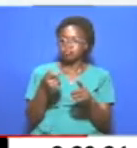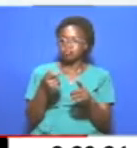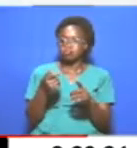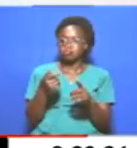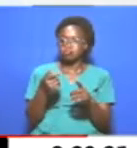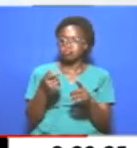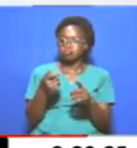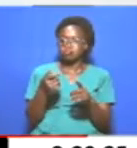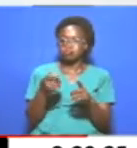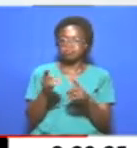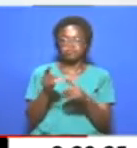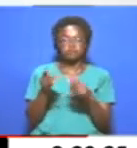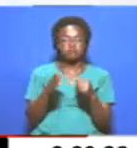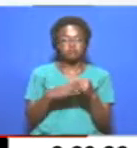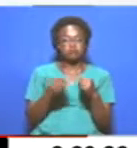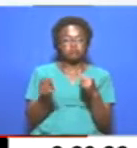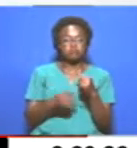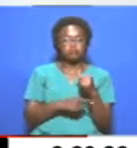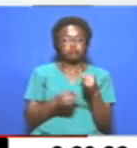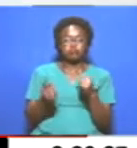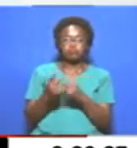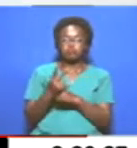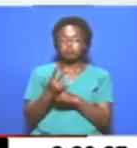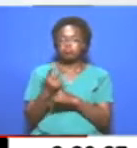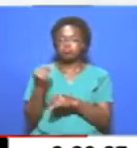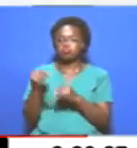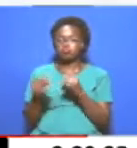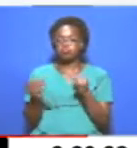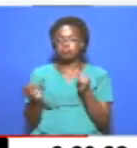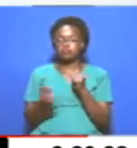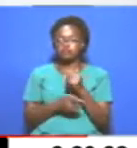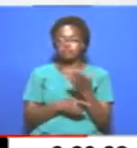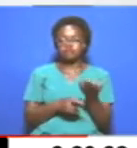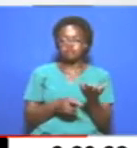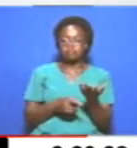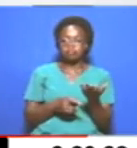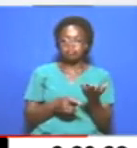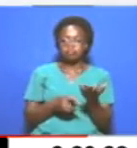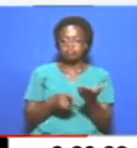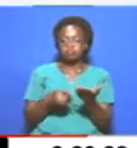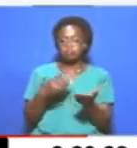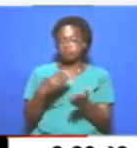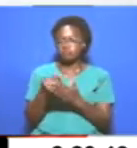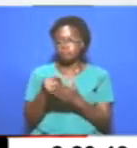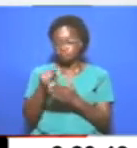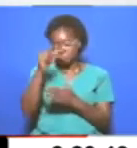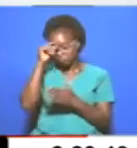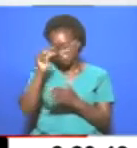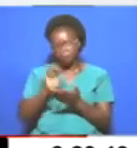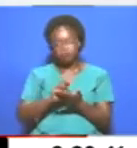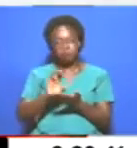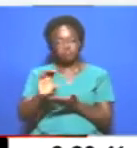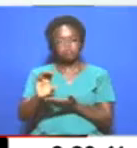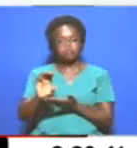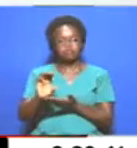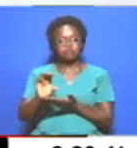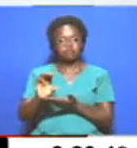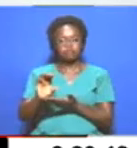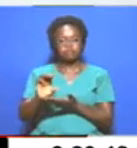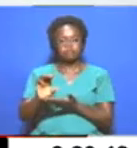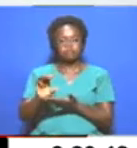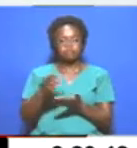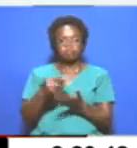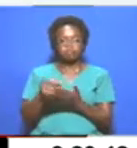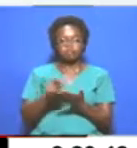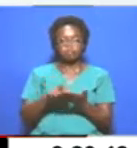9th of December to the end of that month, the amount that the government released on cash transfer